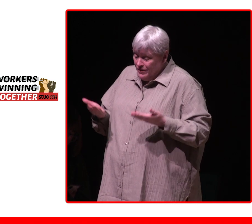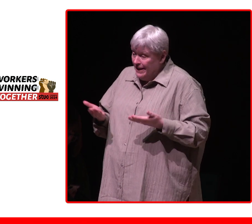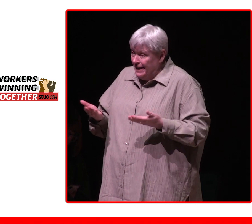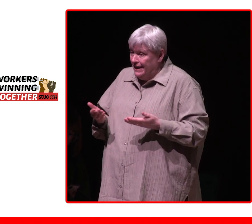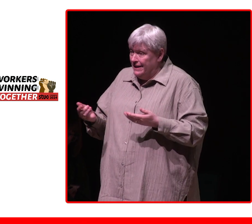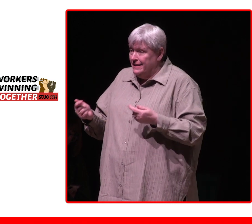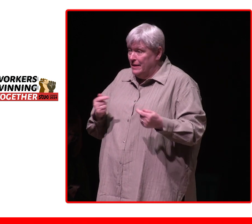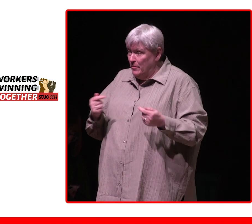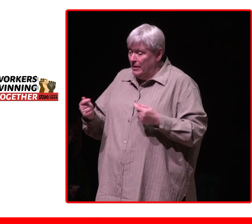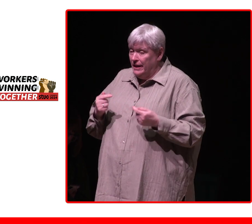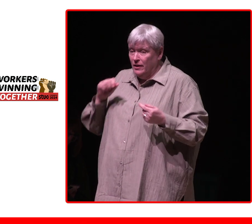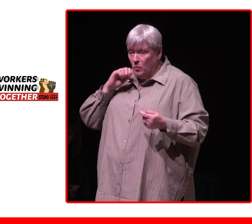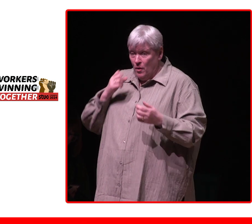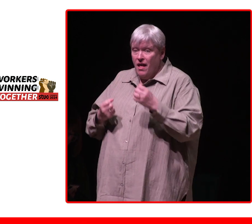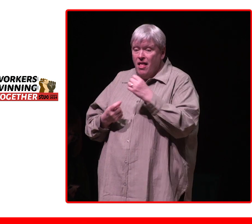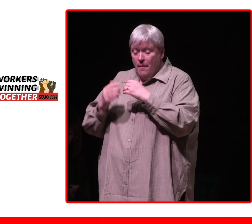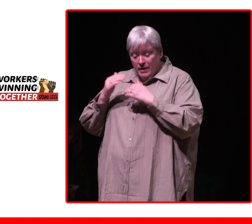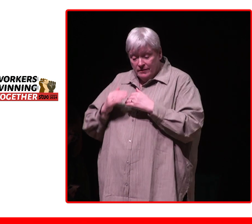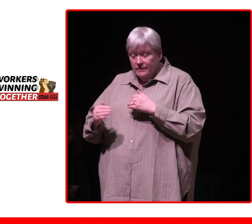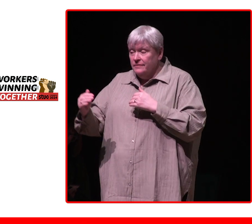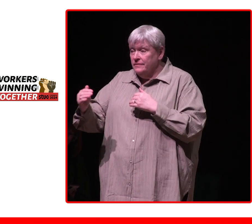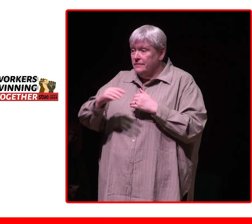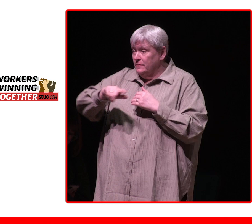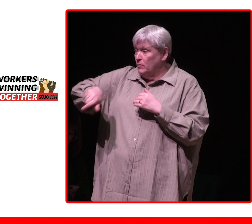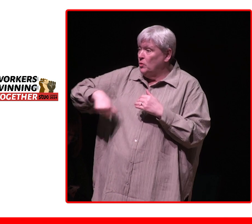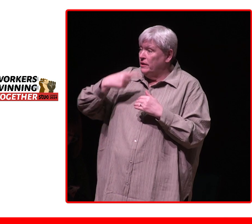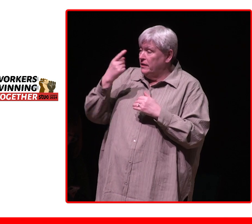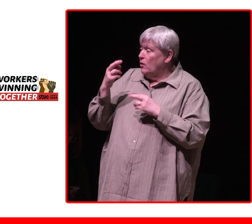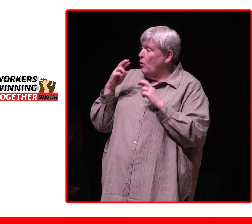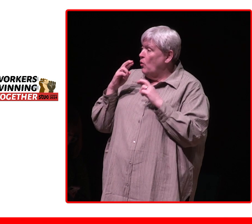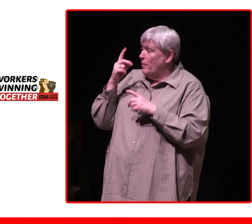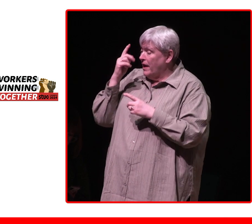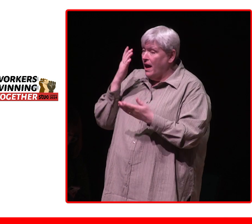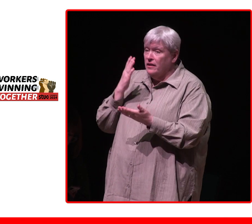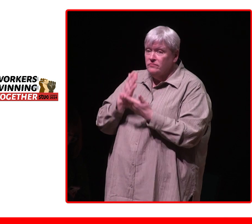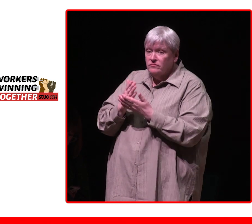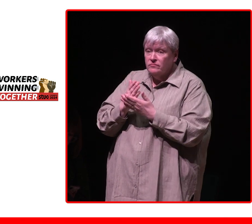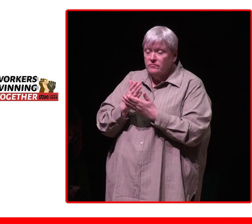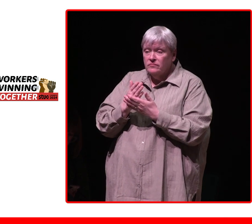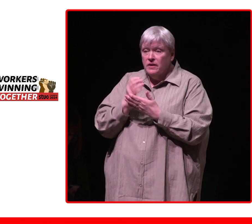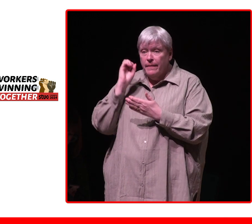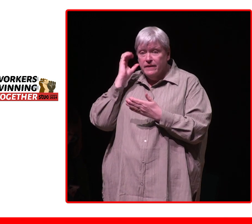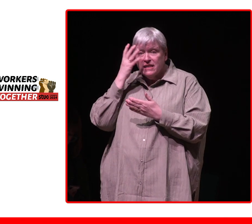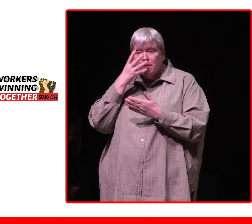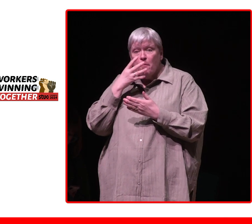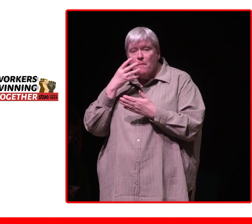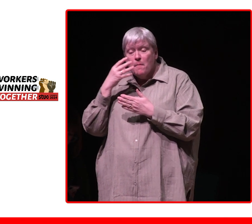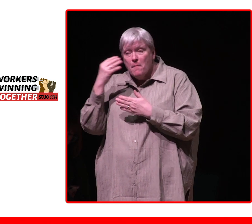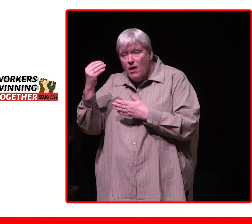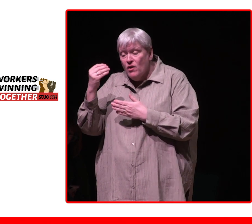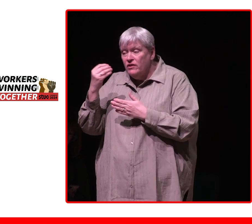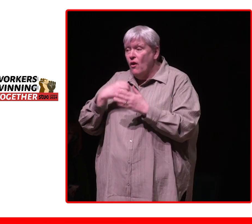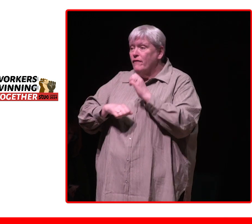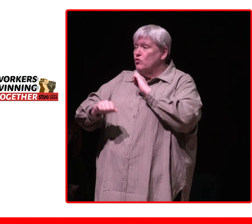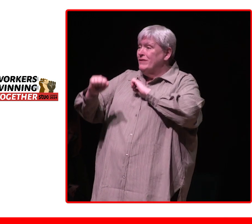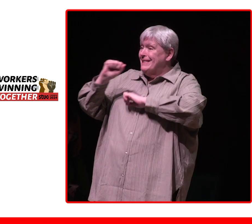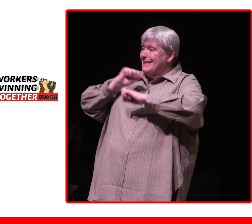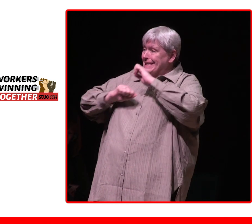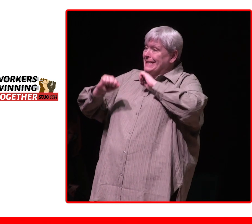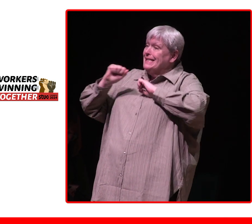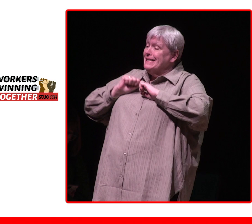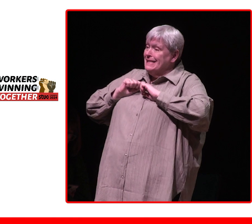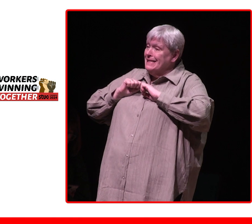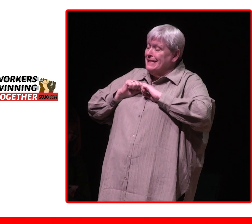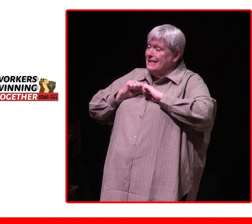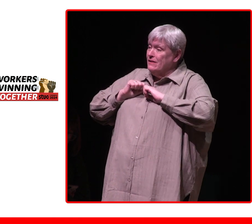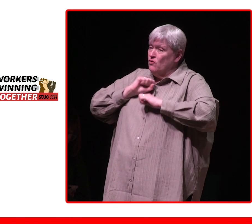to happen, I hope that we can channel the spirit of resistance